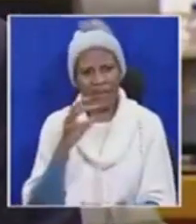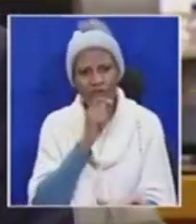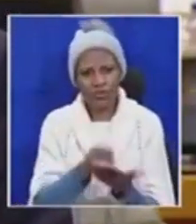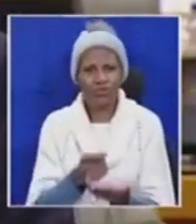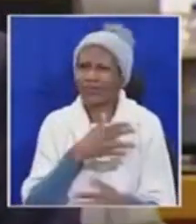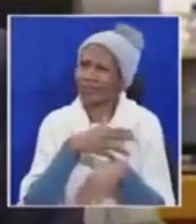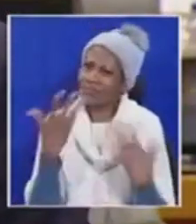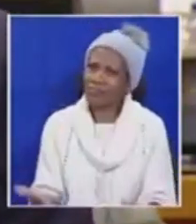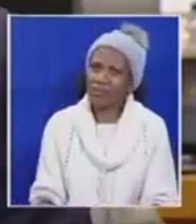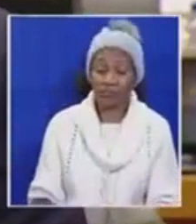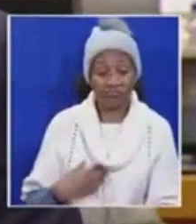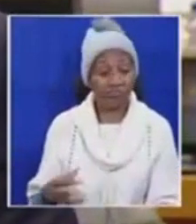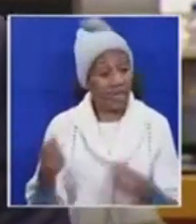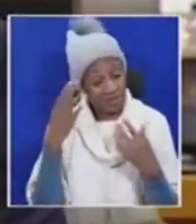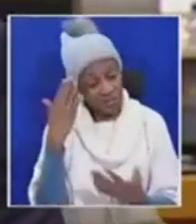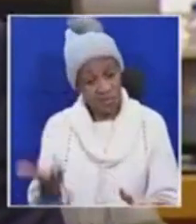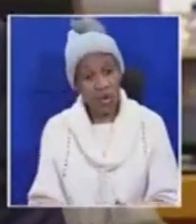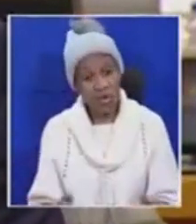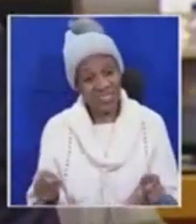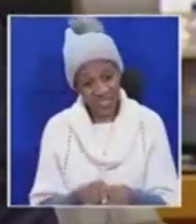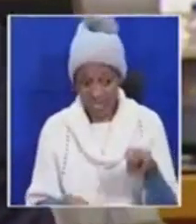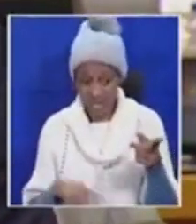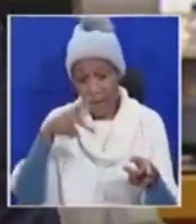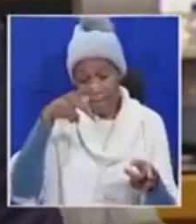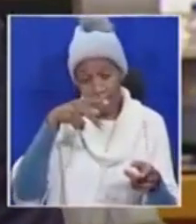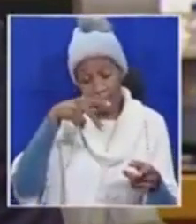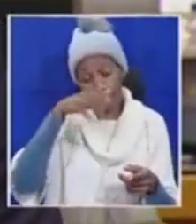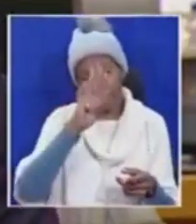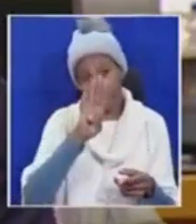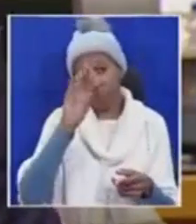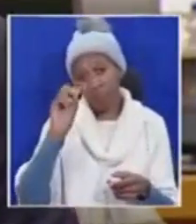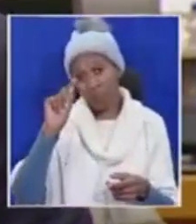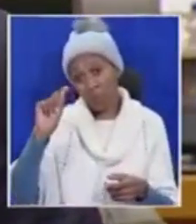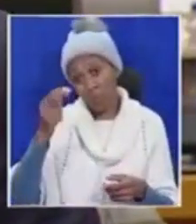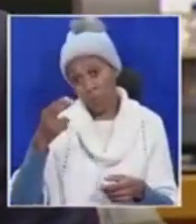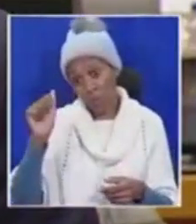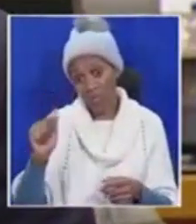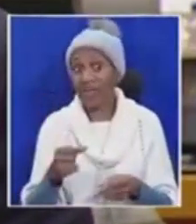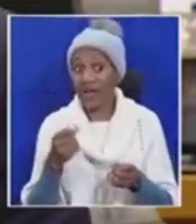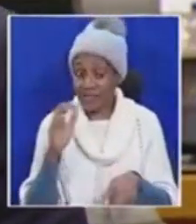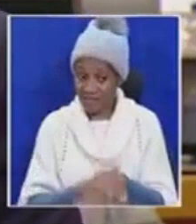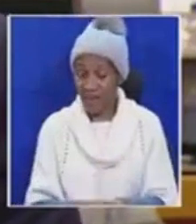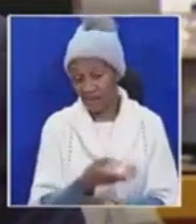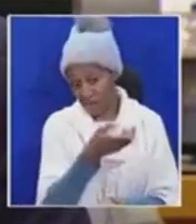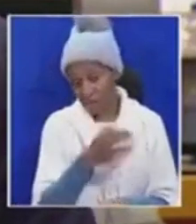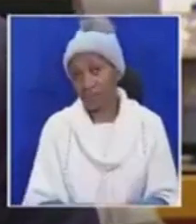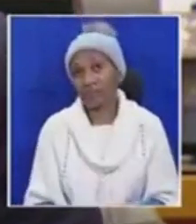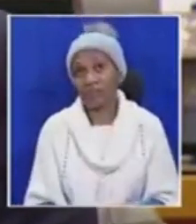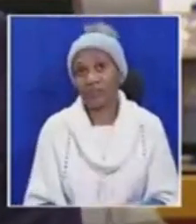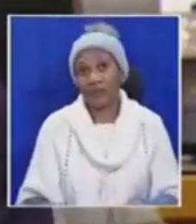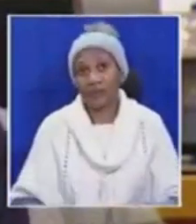But this is not surprising, because this is PW Botha's Stratcom order, Honourable lackey Member. That served in the first days